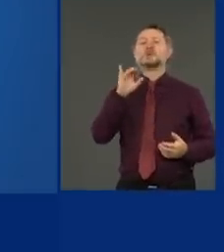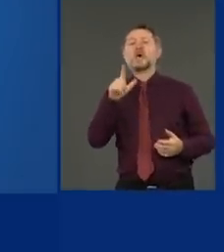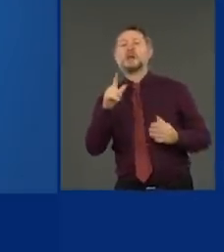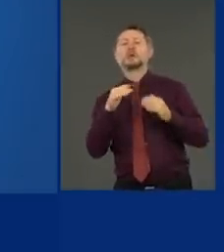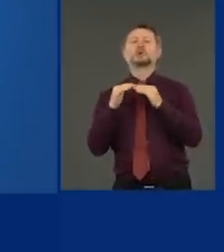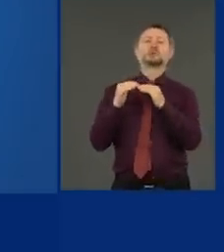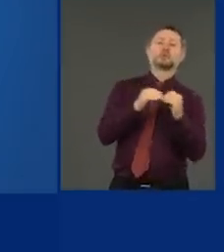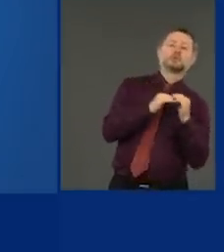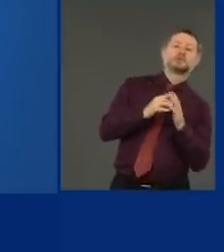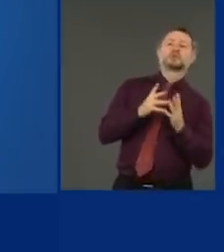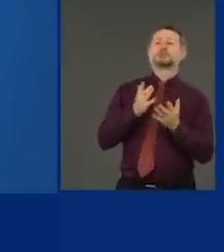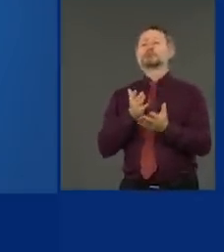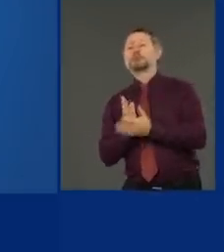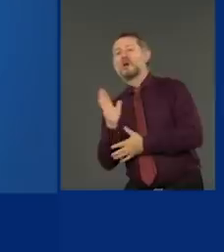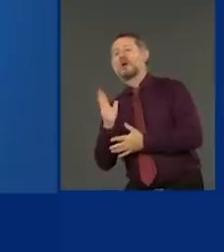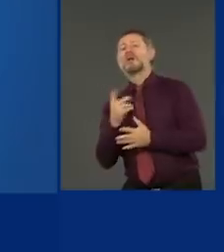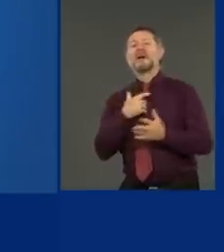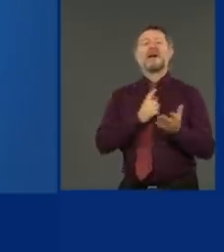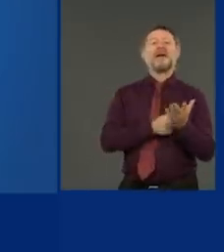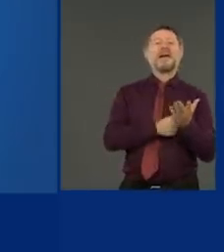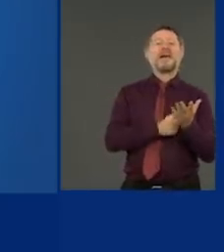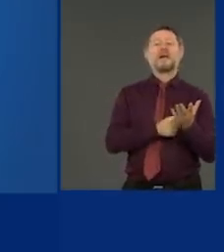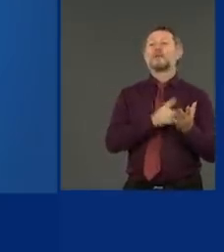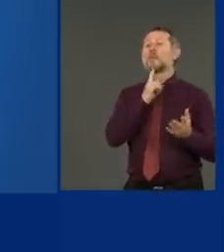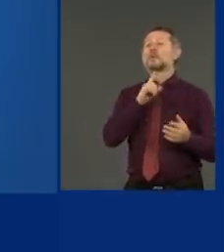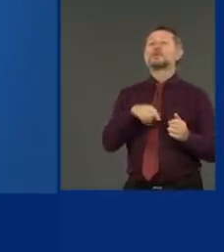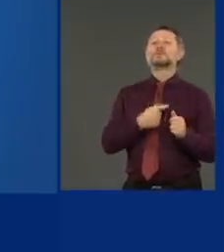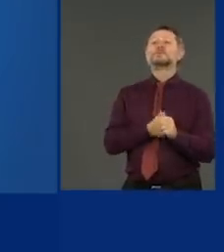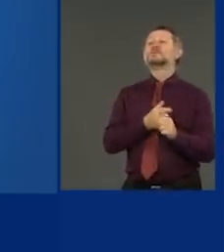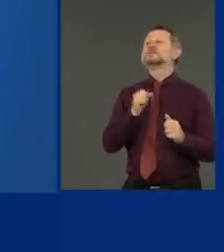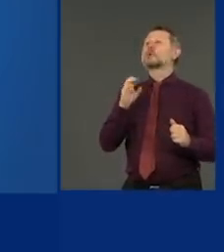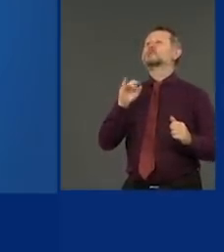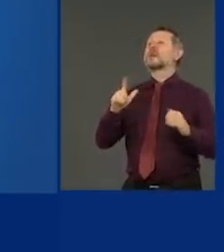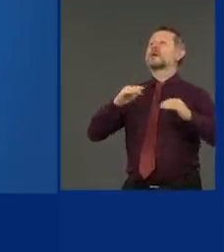rights? You want to talk about social equity?